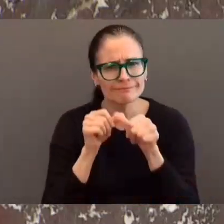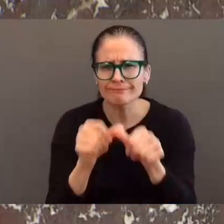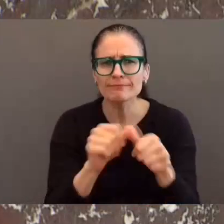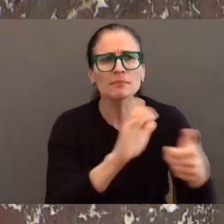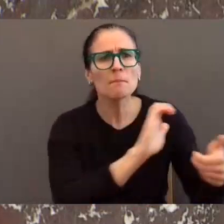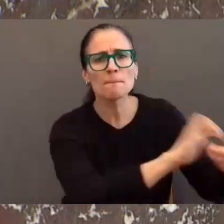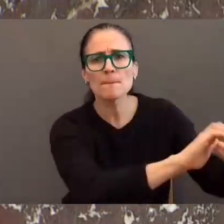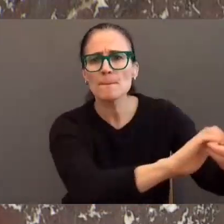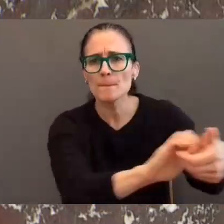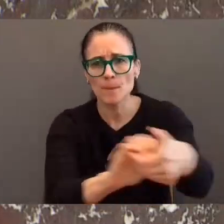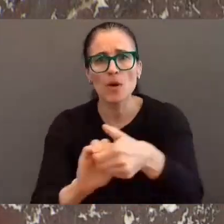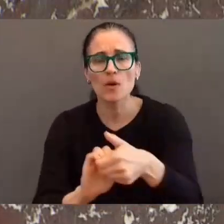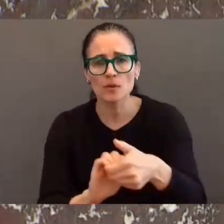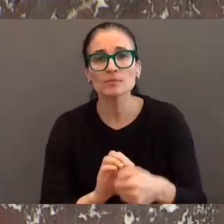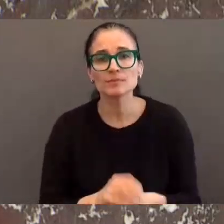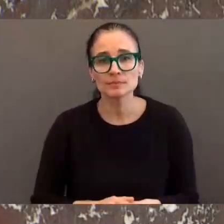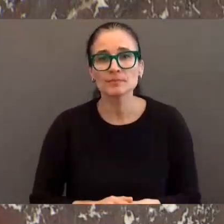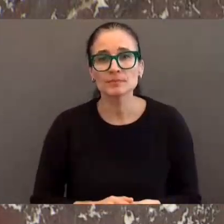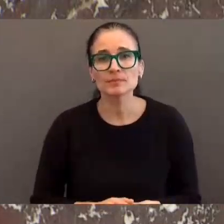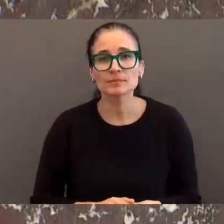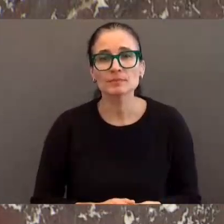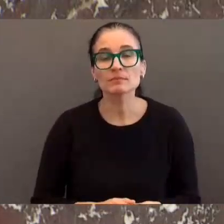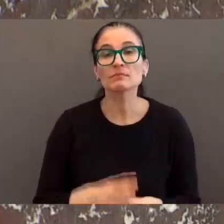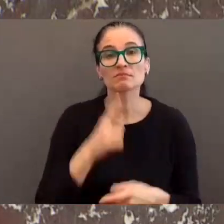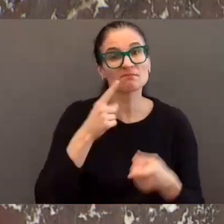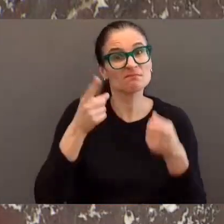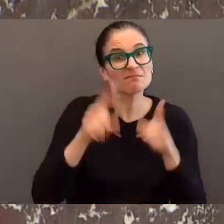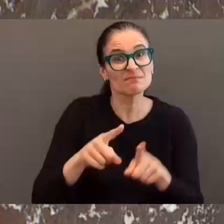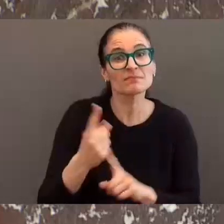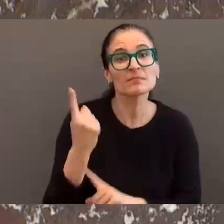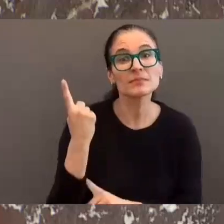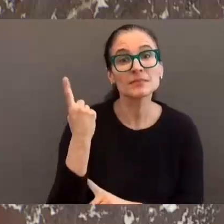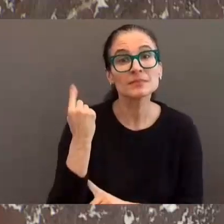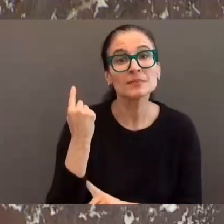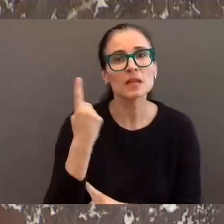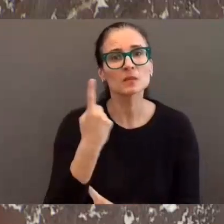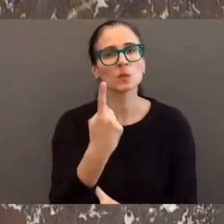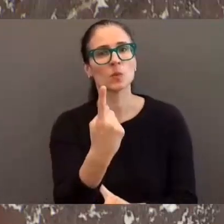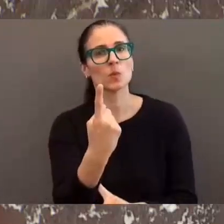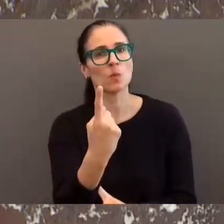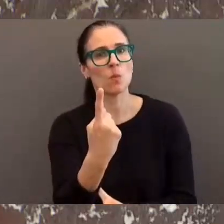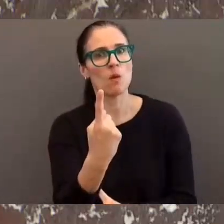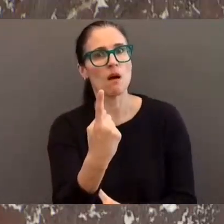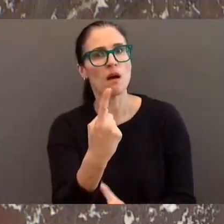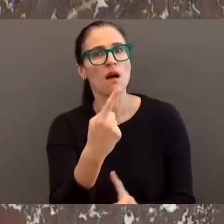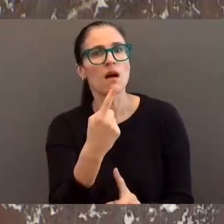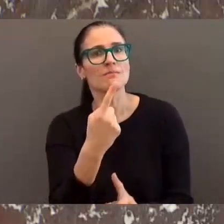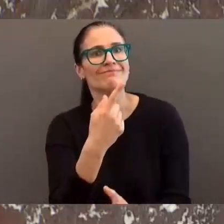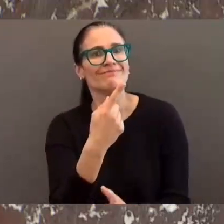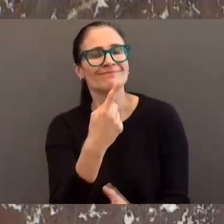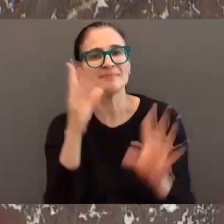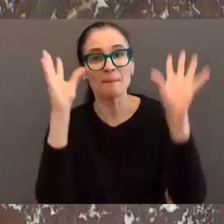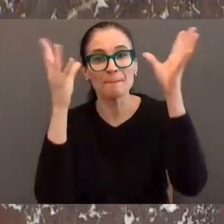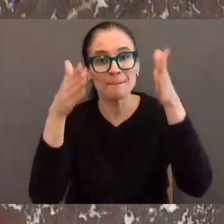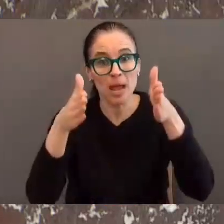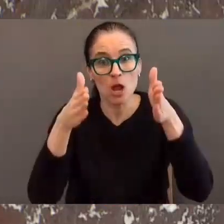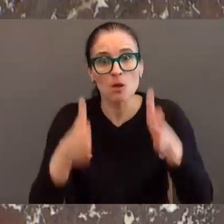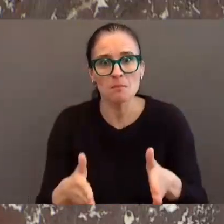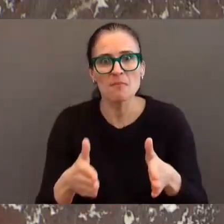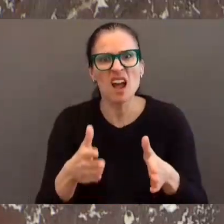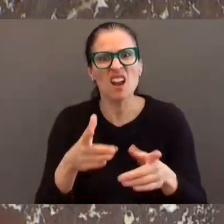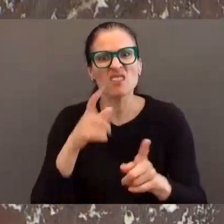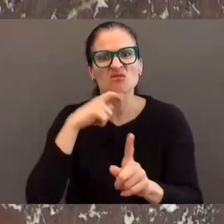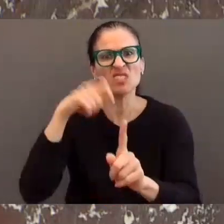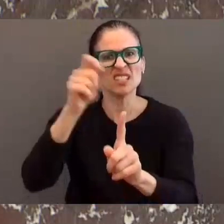facing violence last year, we put together a table where police, health officials, Ministry of Housing, local